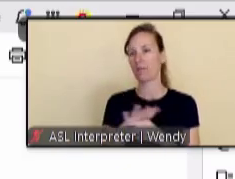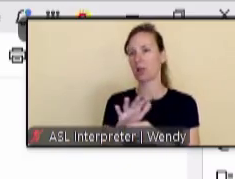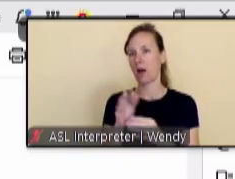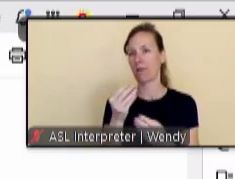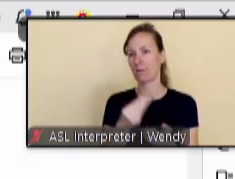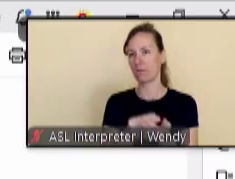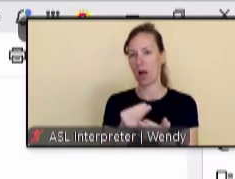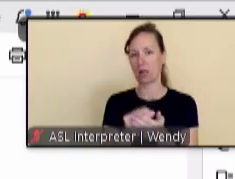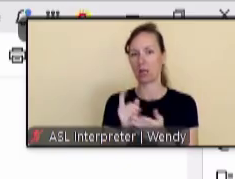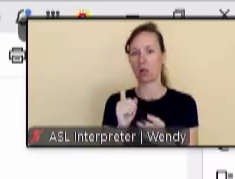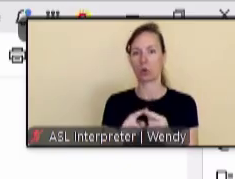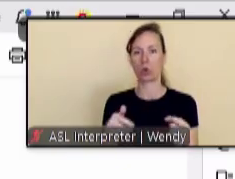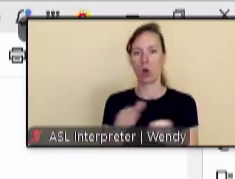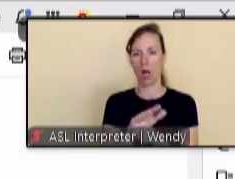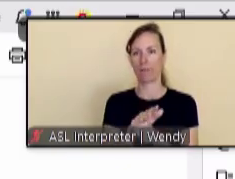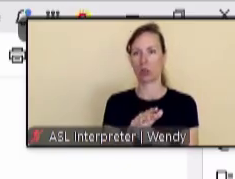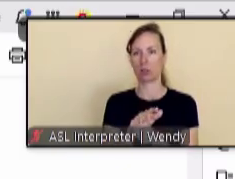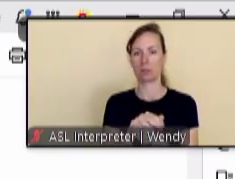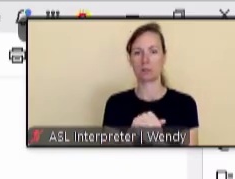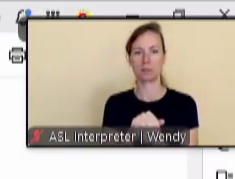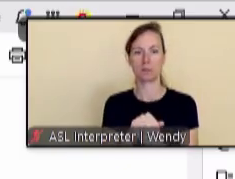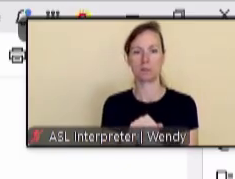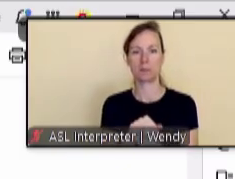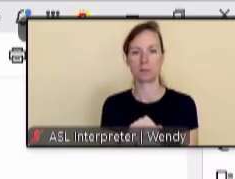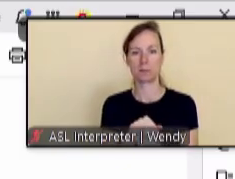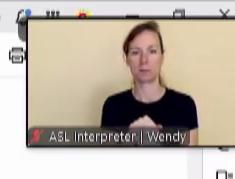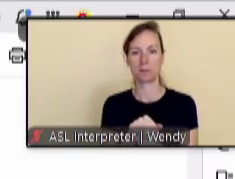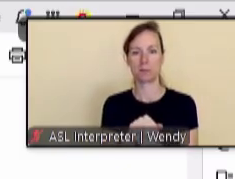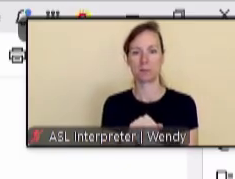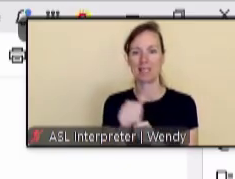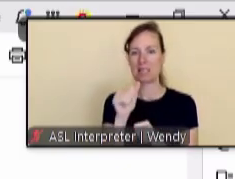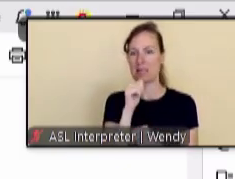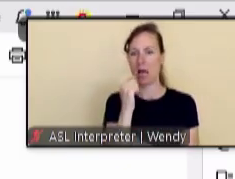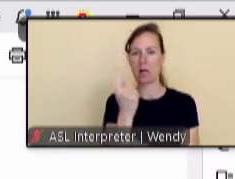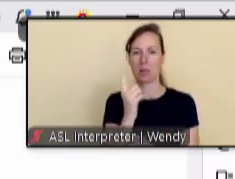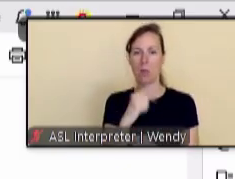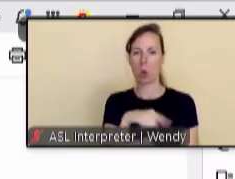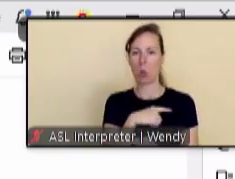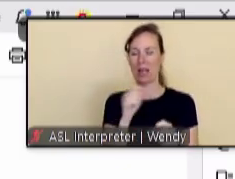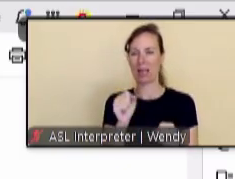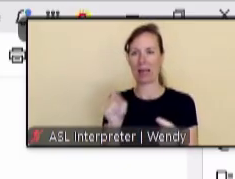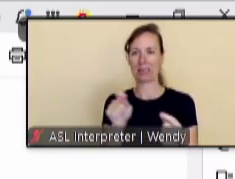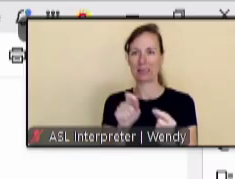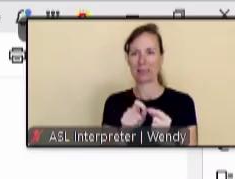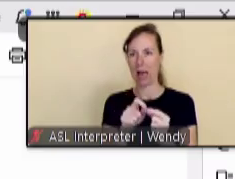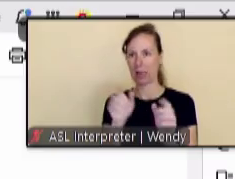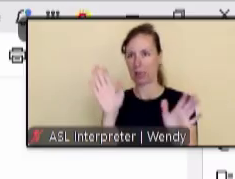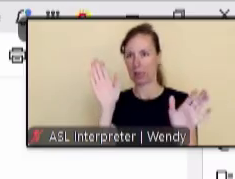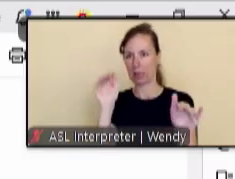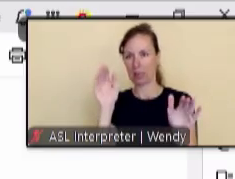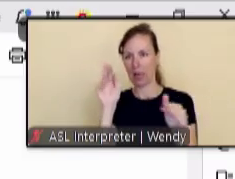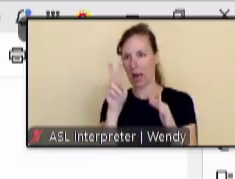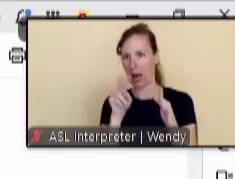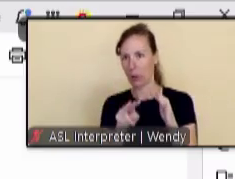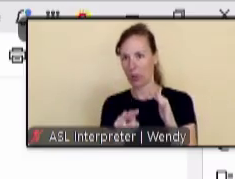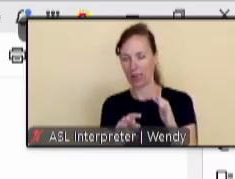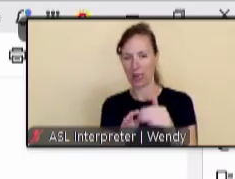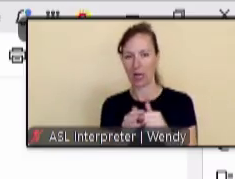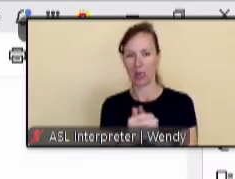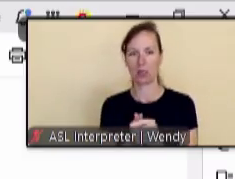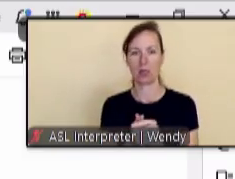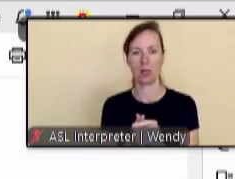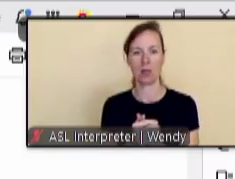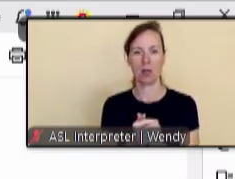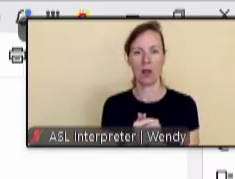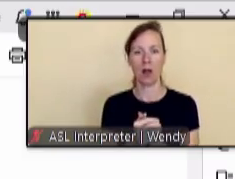this. This is not something that we can exactly predict. We'd actually rather more of these line items get into the other